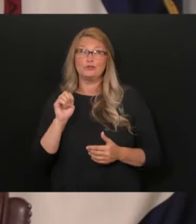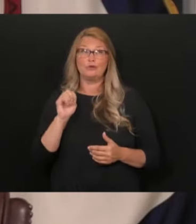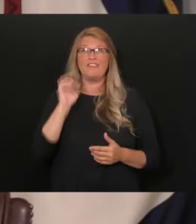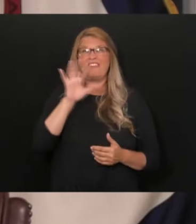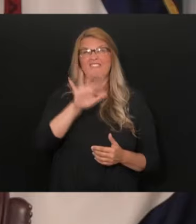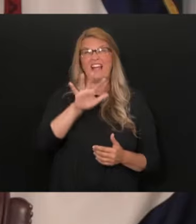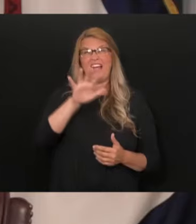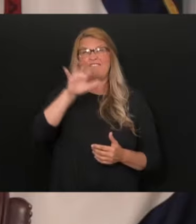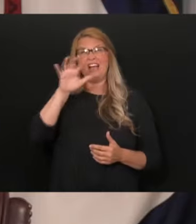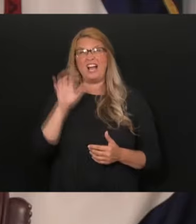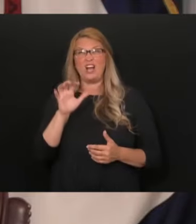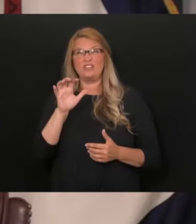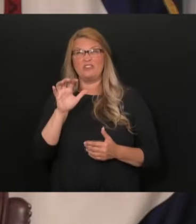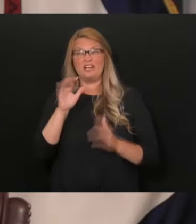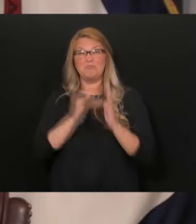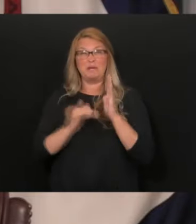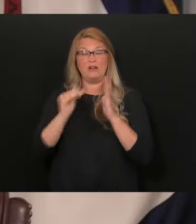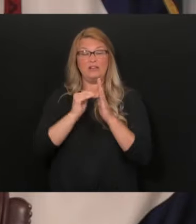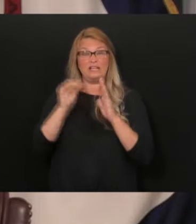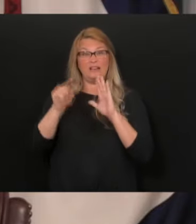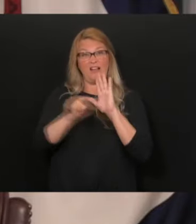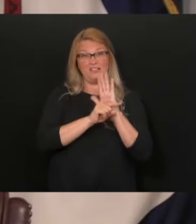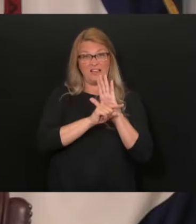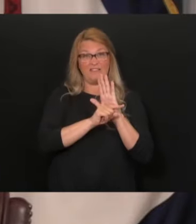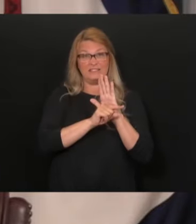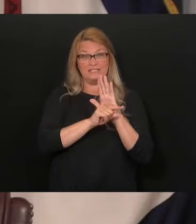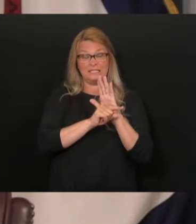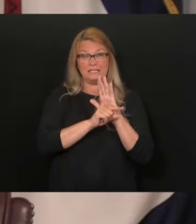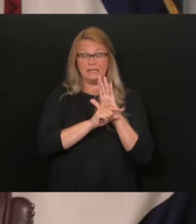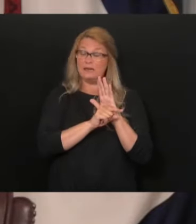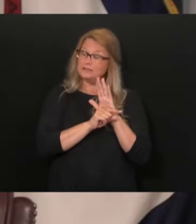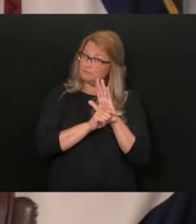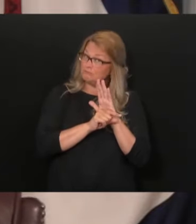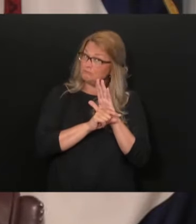$500 million deficit. Now,